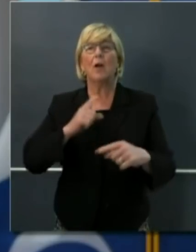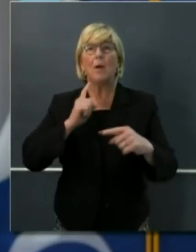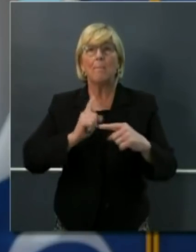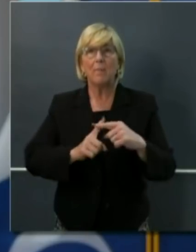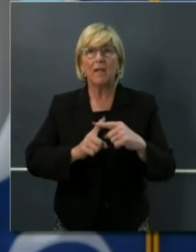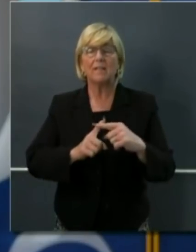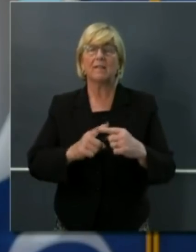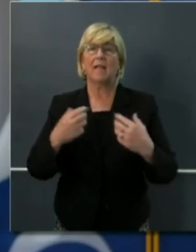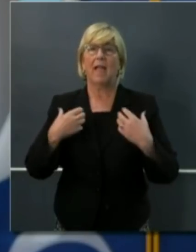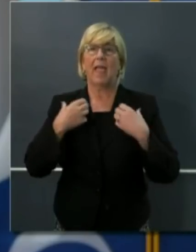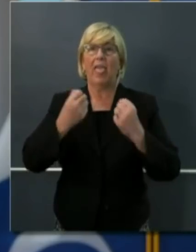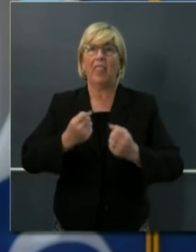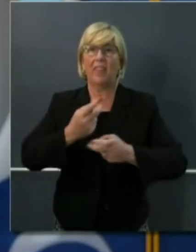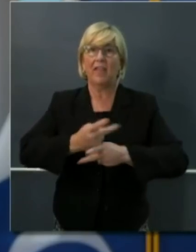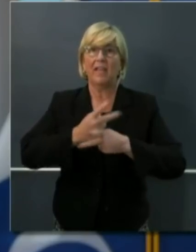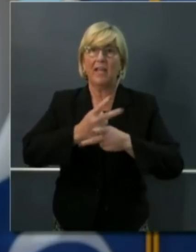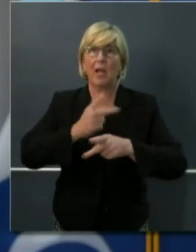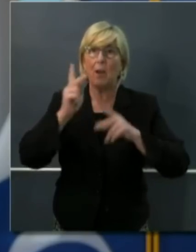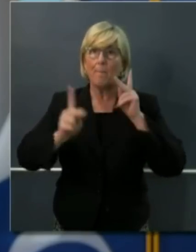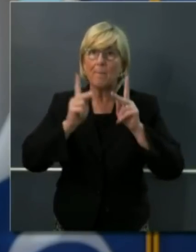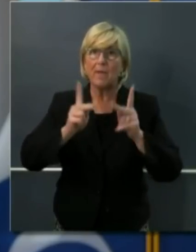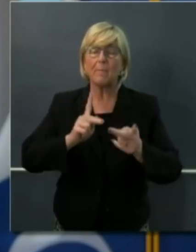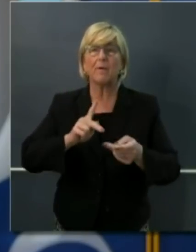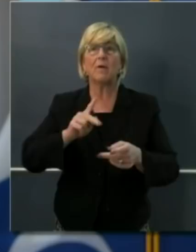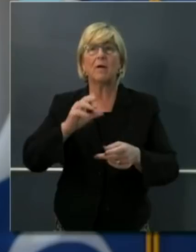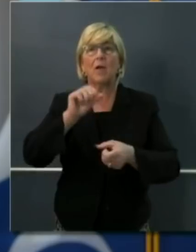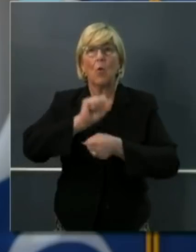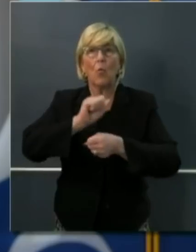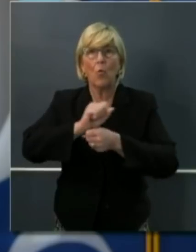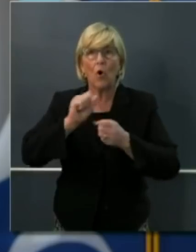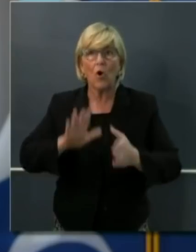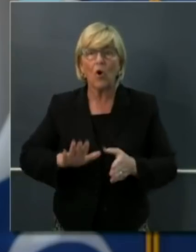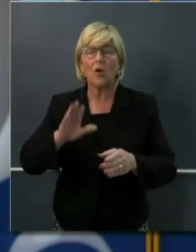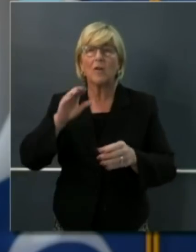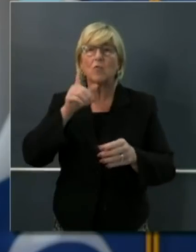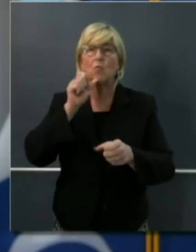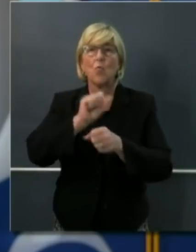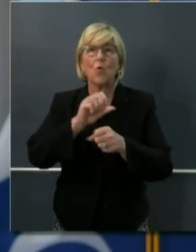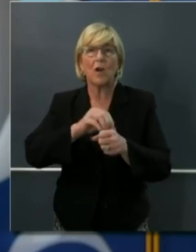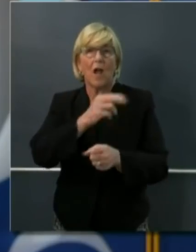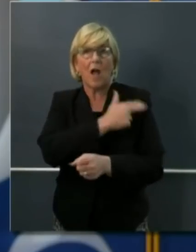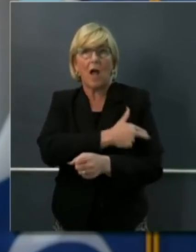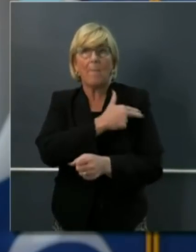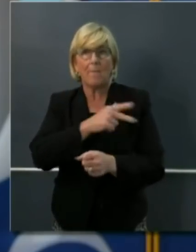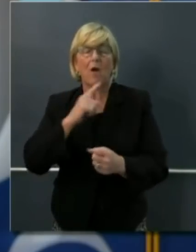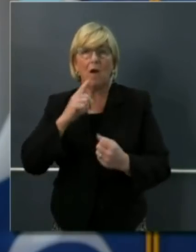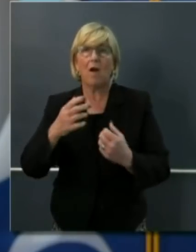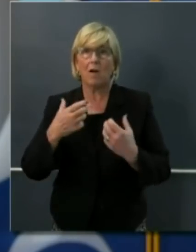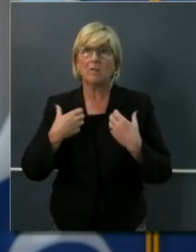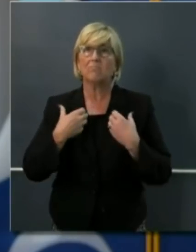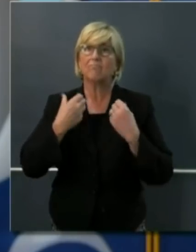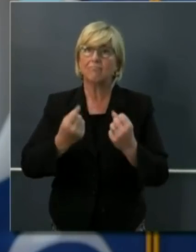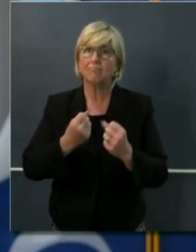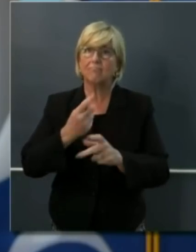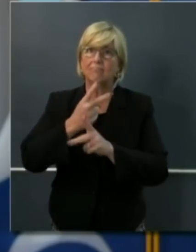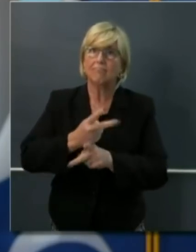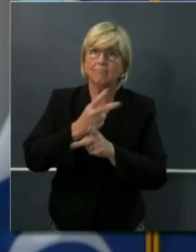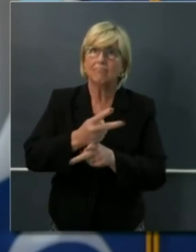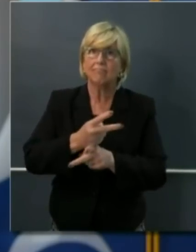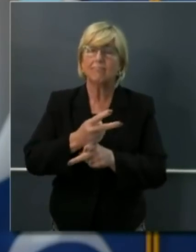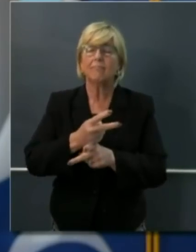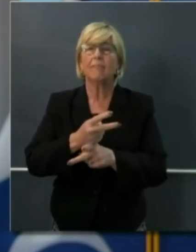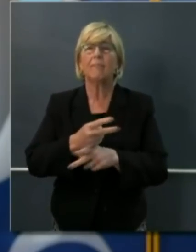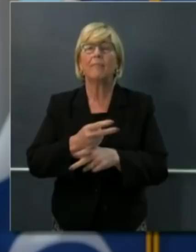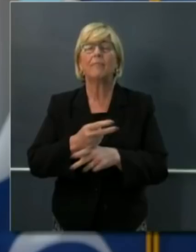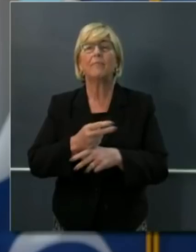delivery system, and that includes the workers, making sure we always are providing care to the caregivers, keeping